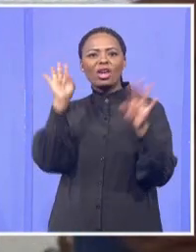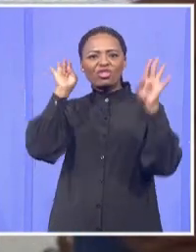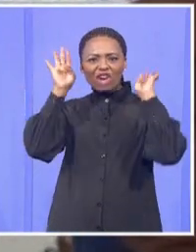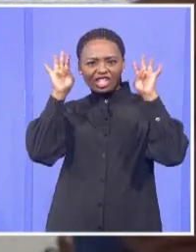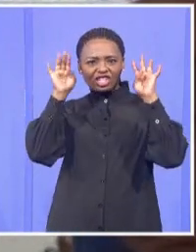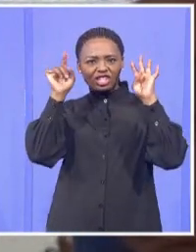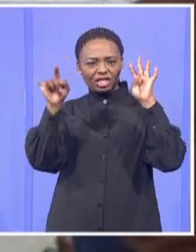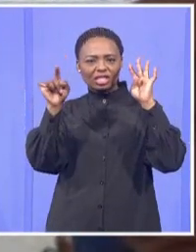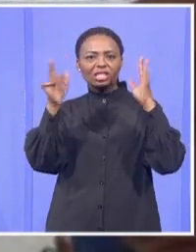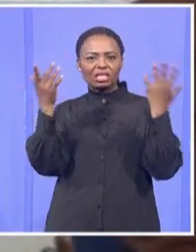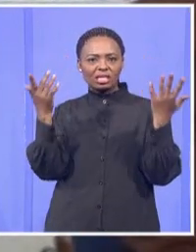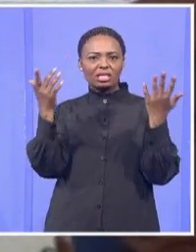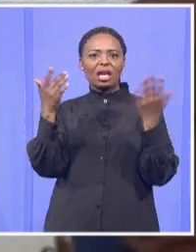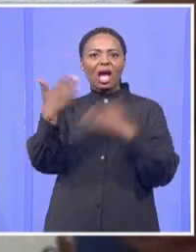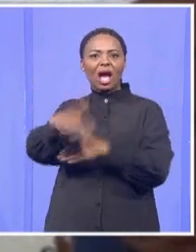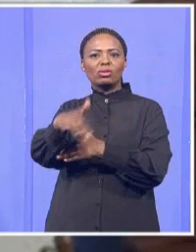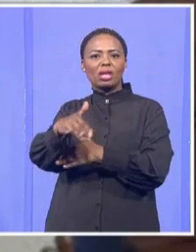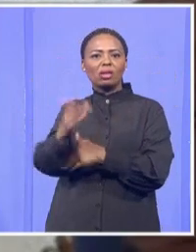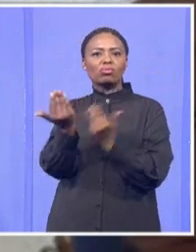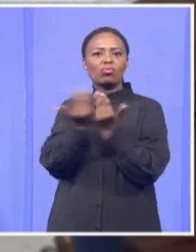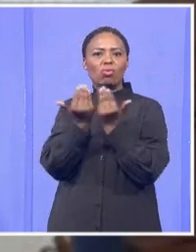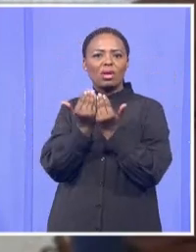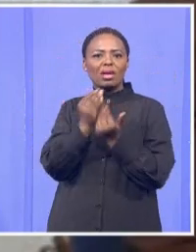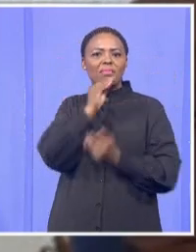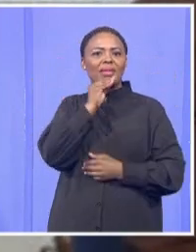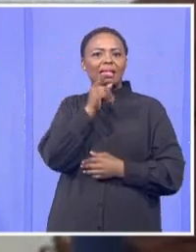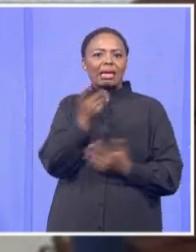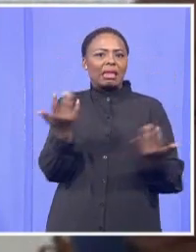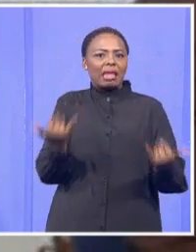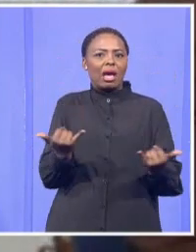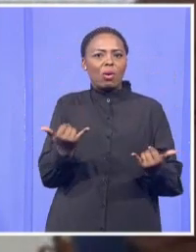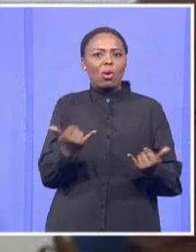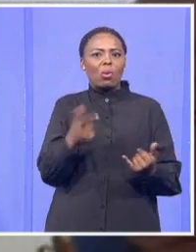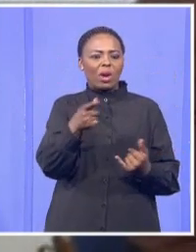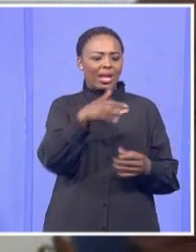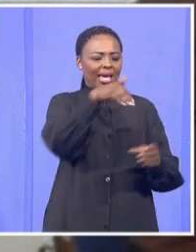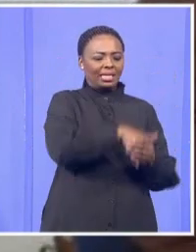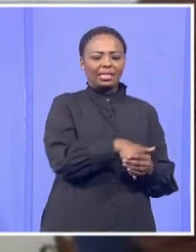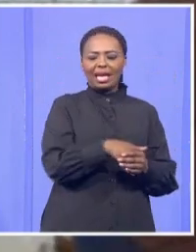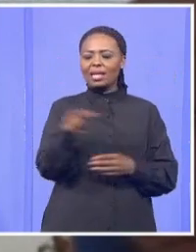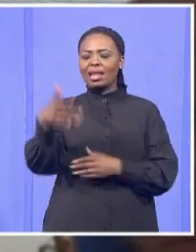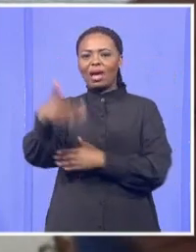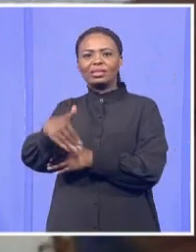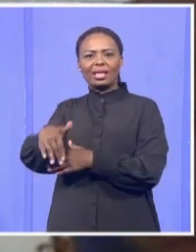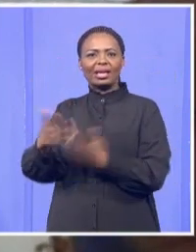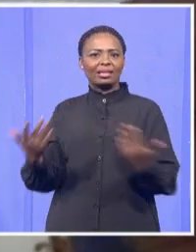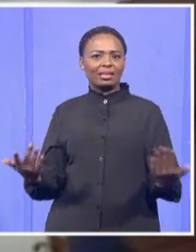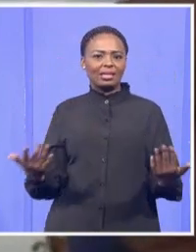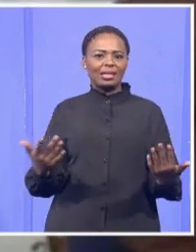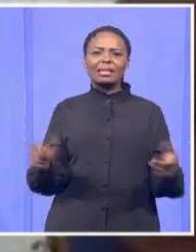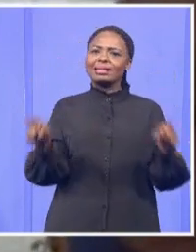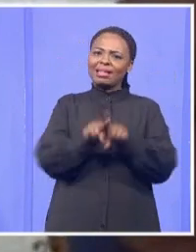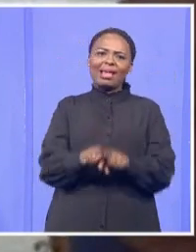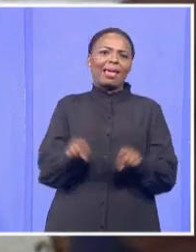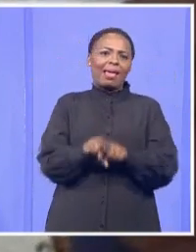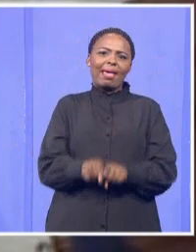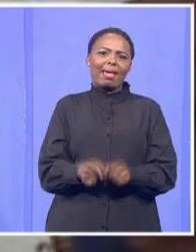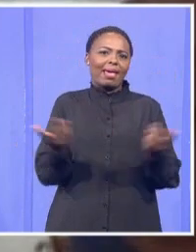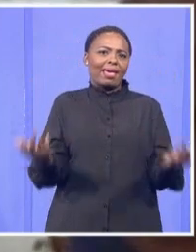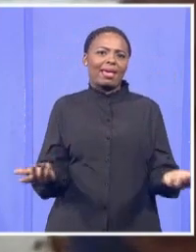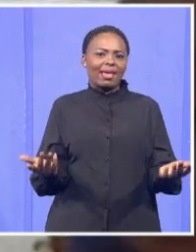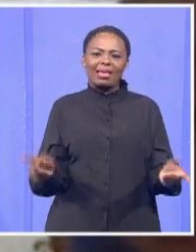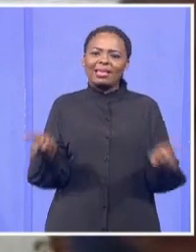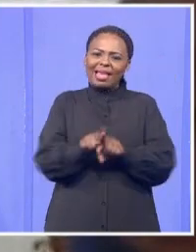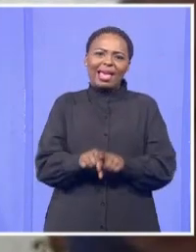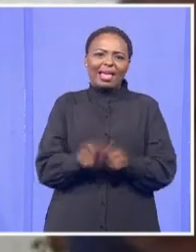school. So there must be disadvantage because you are inside there, they're outside. The same children. These